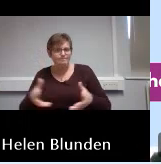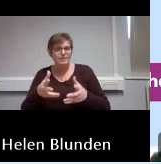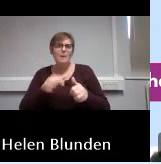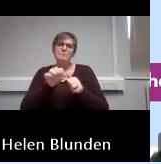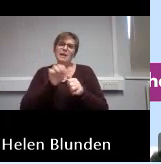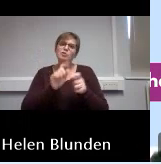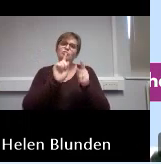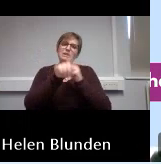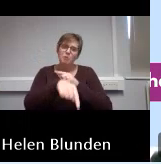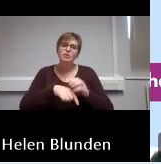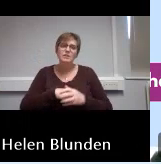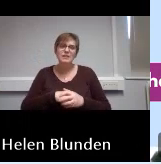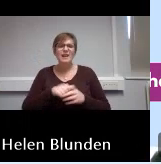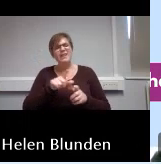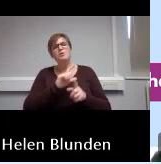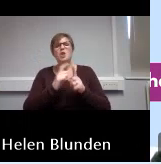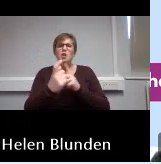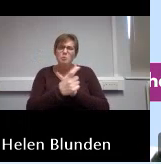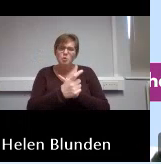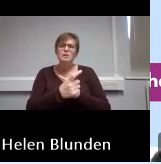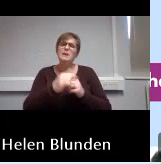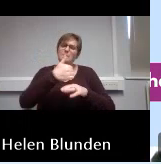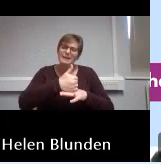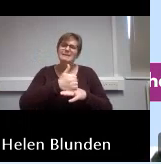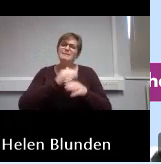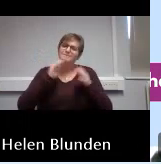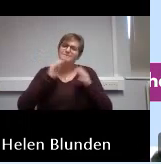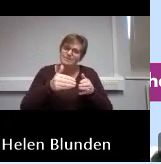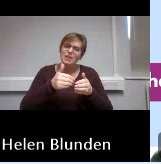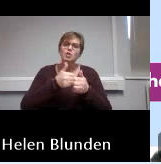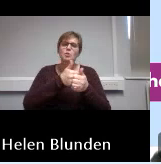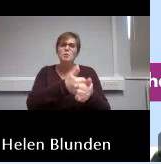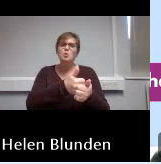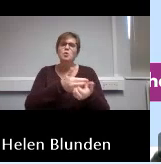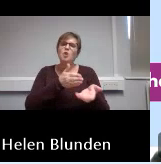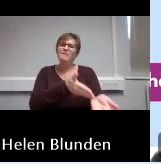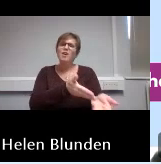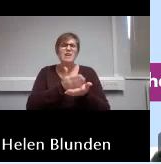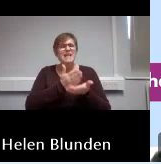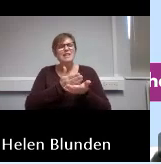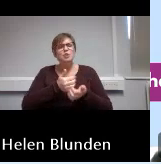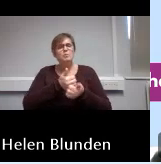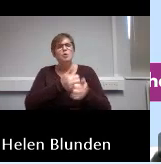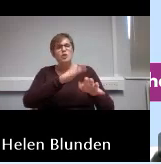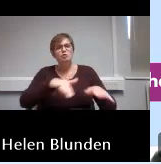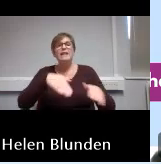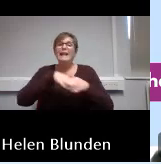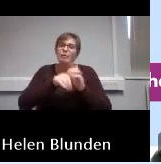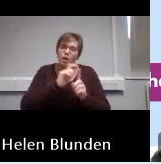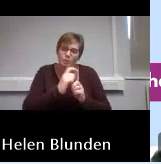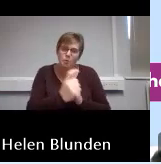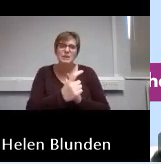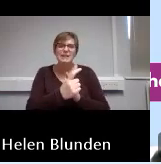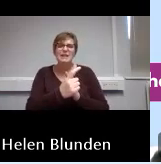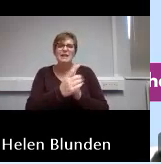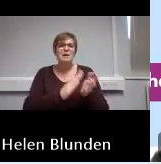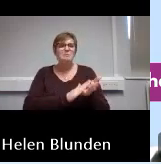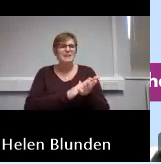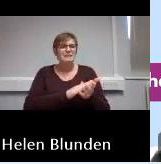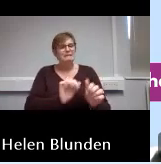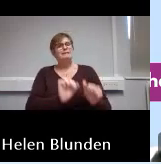a community-based intensive support offer to really support our children in the community and prevent inappropriate